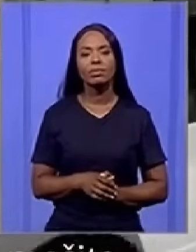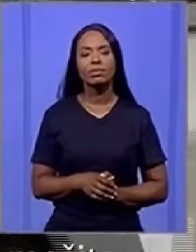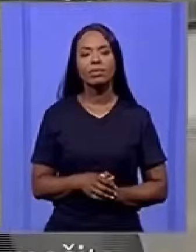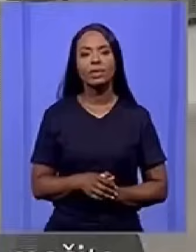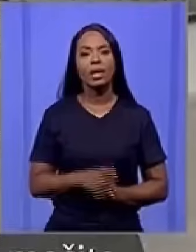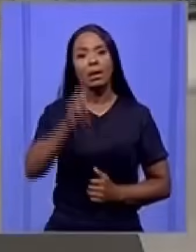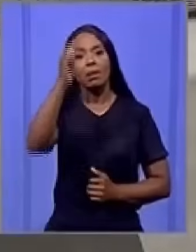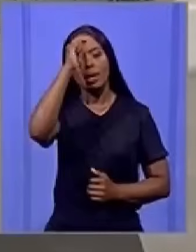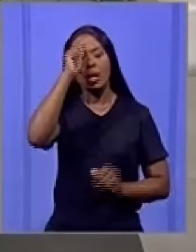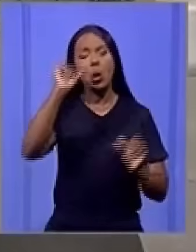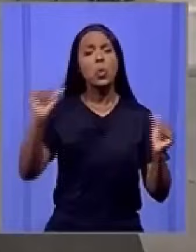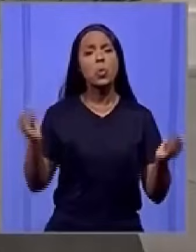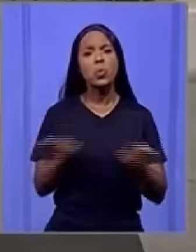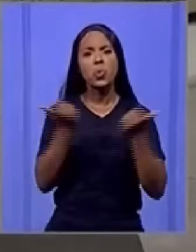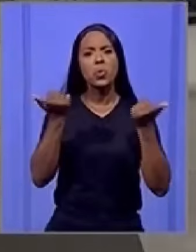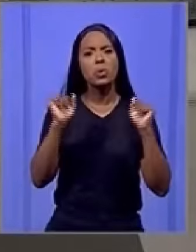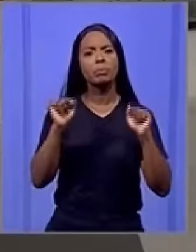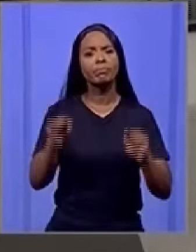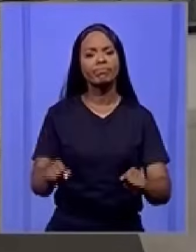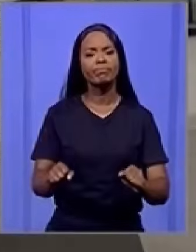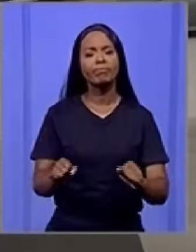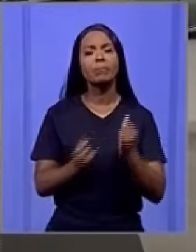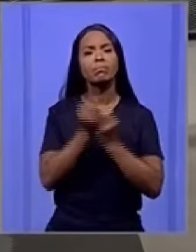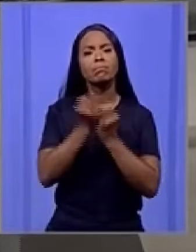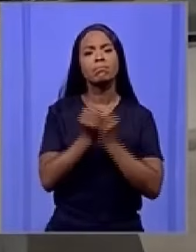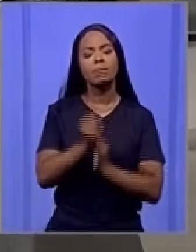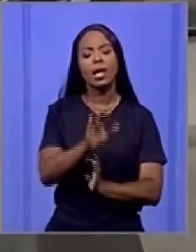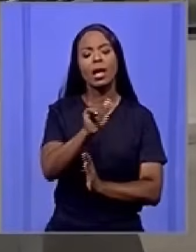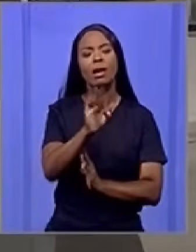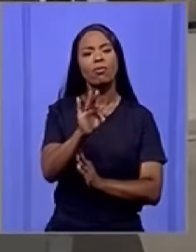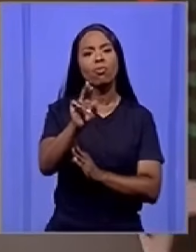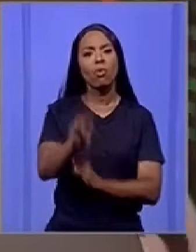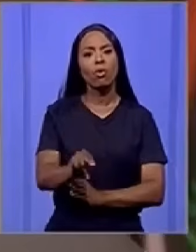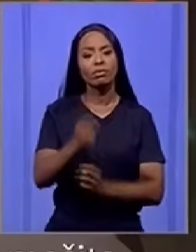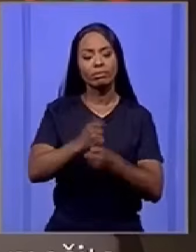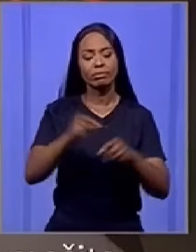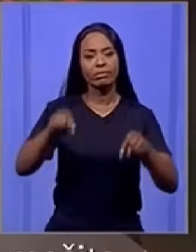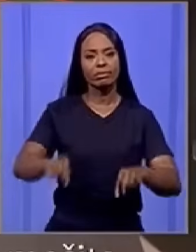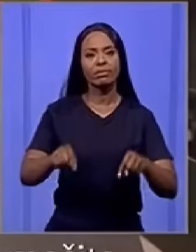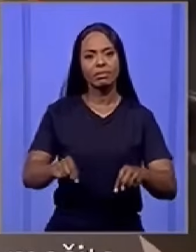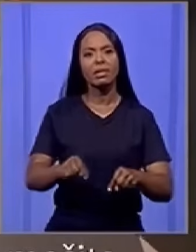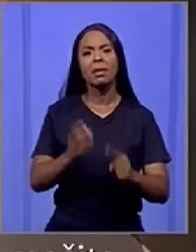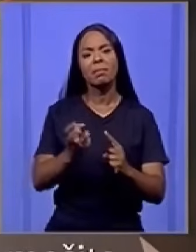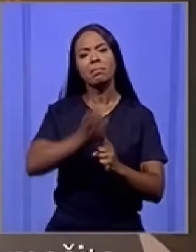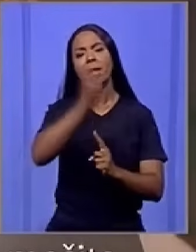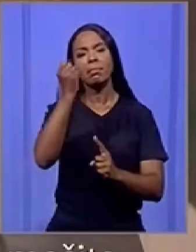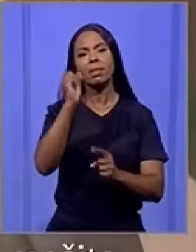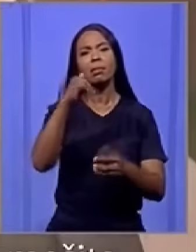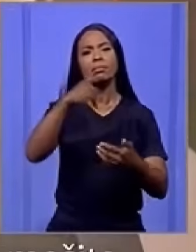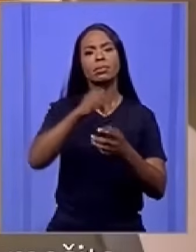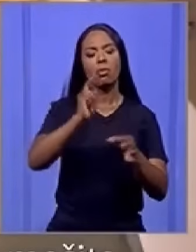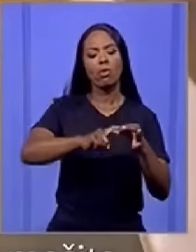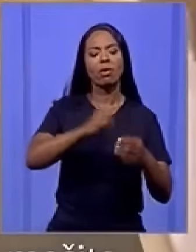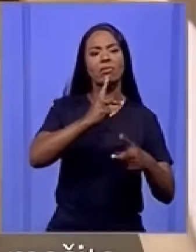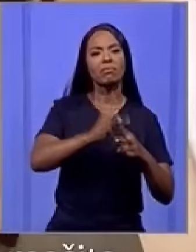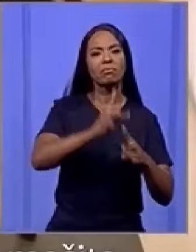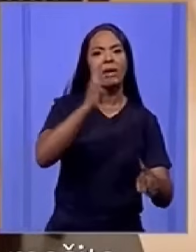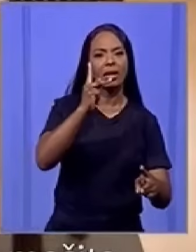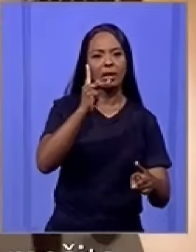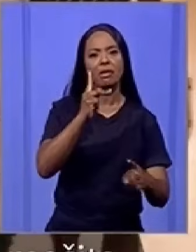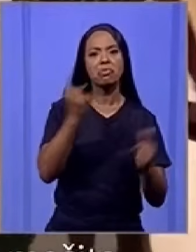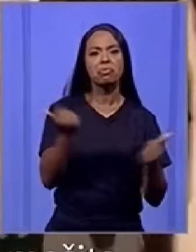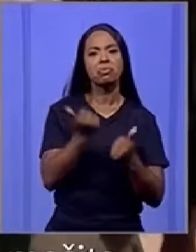Bafana ba šomile gabotse tournamenteng ya AFCON le nyaga morago ga go fihlelela se ka makgaolakgang la mathomo morago